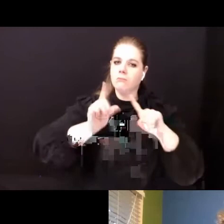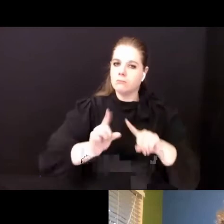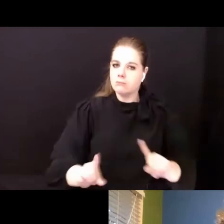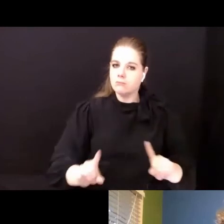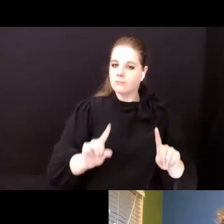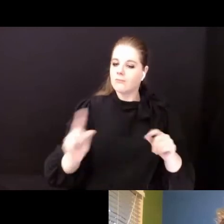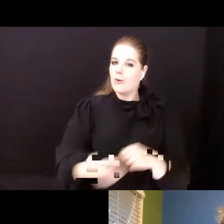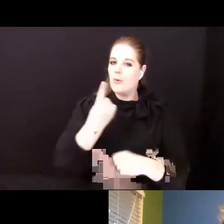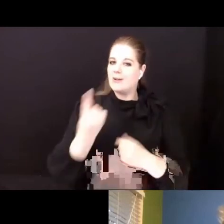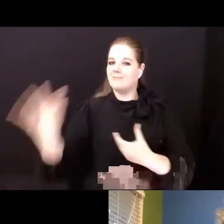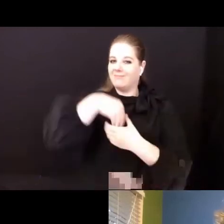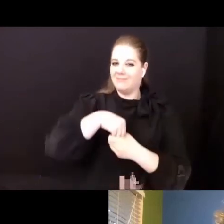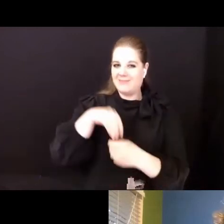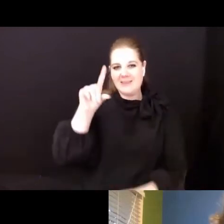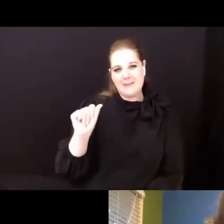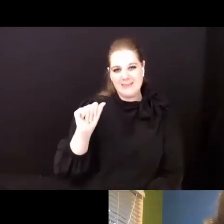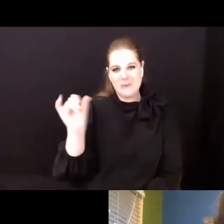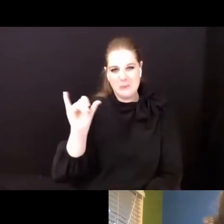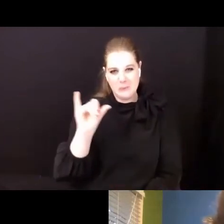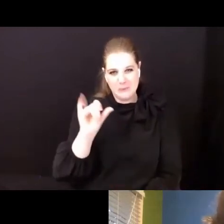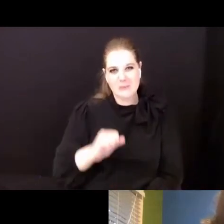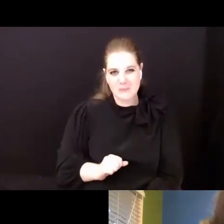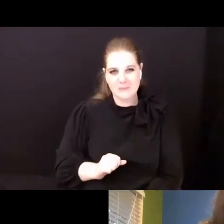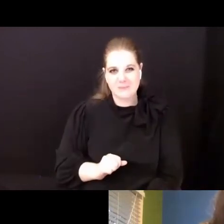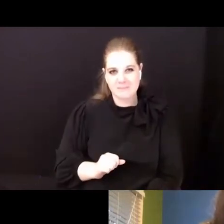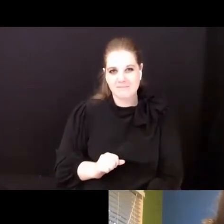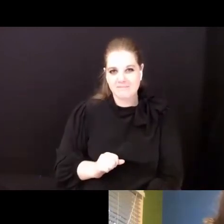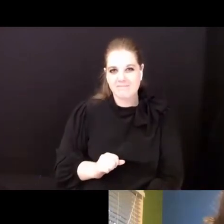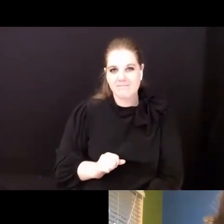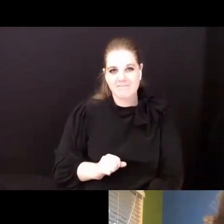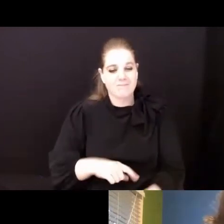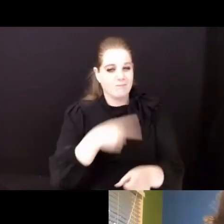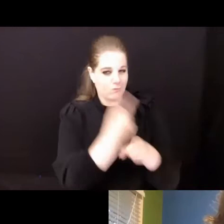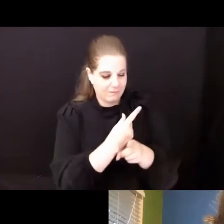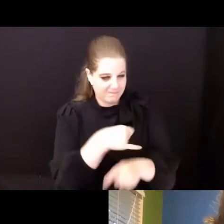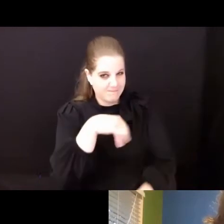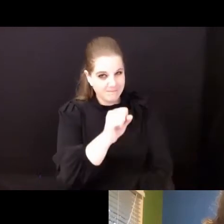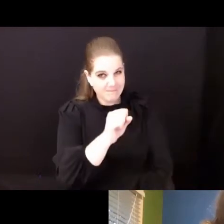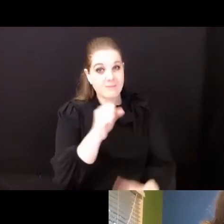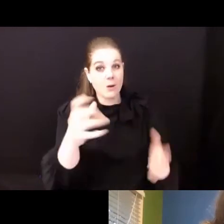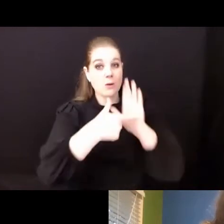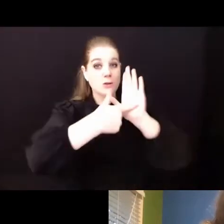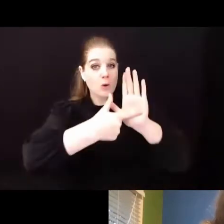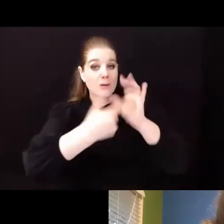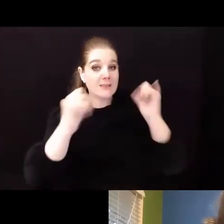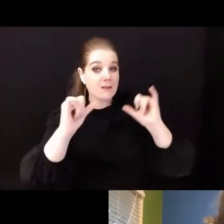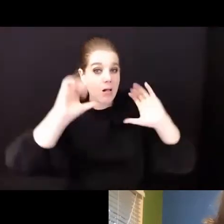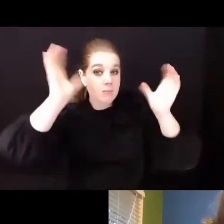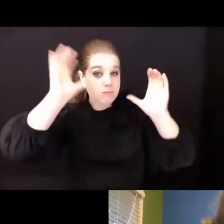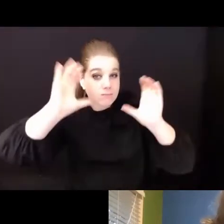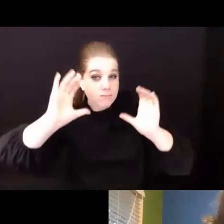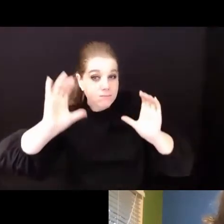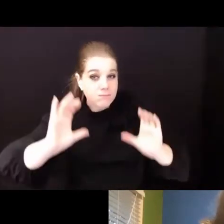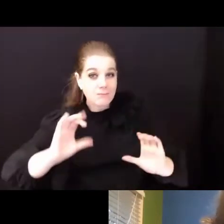have disability present at the table. So that's right. And just wanted to show you, I'm still on the hunt for a